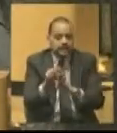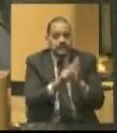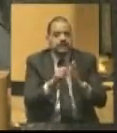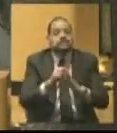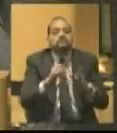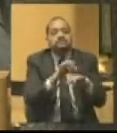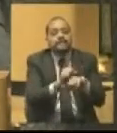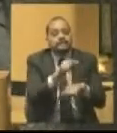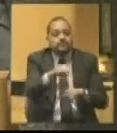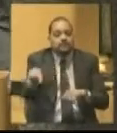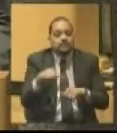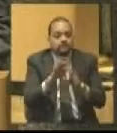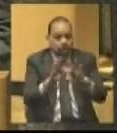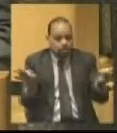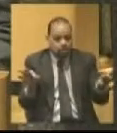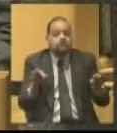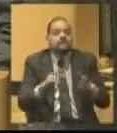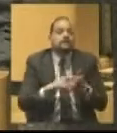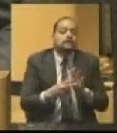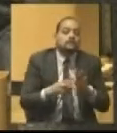they could not emancipate slaves.